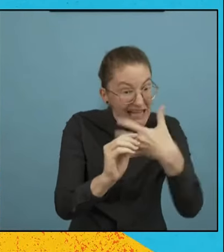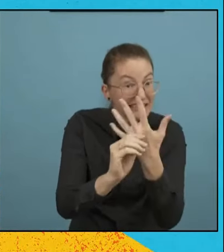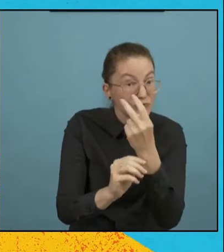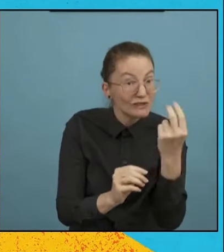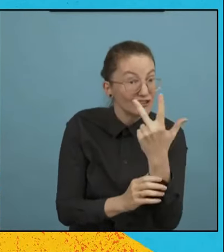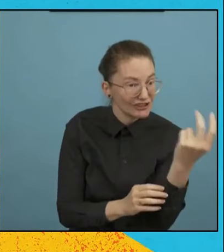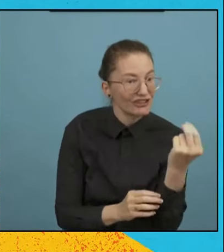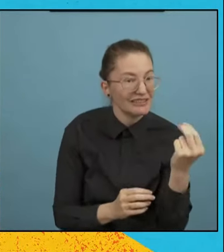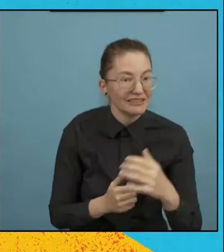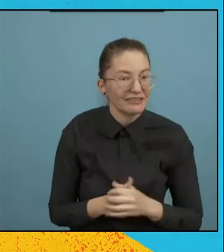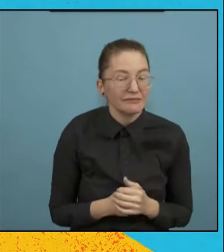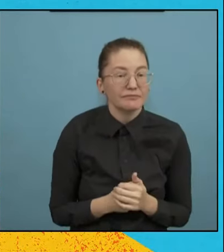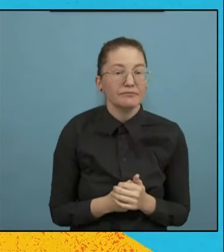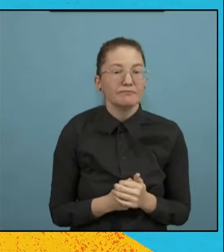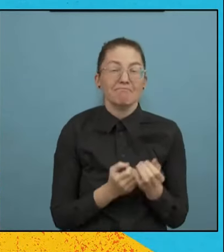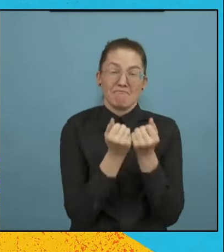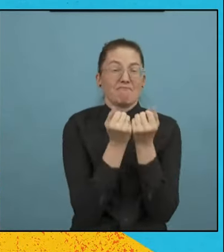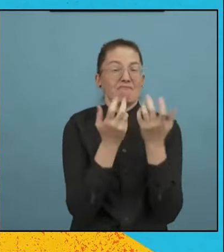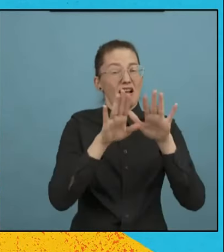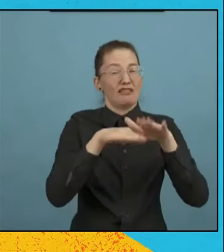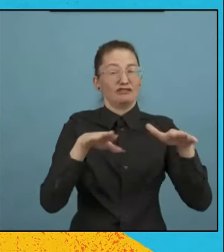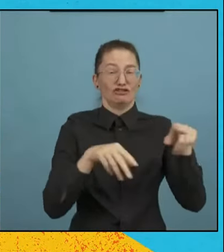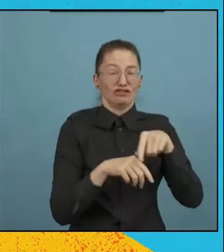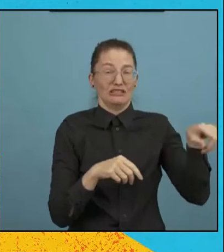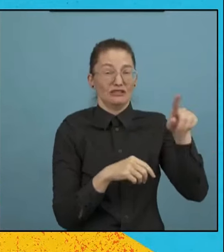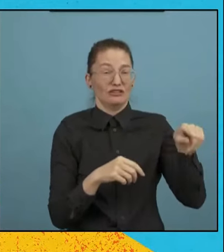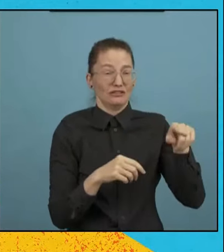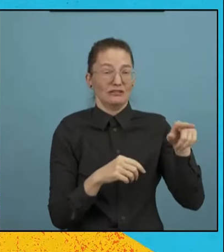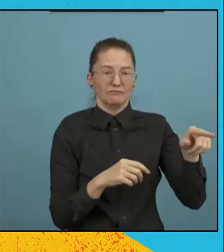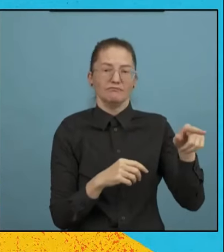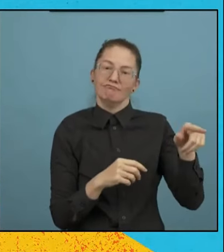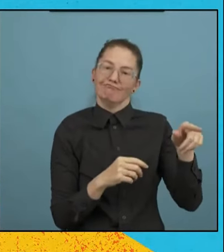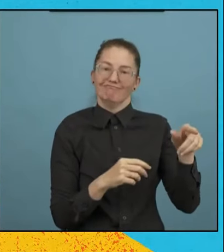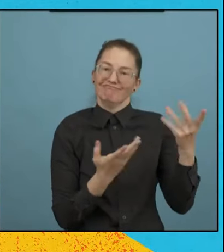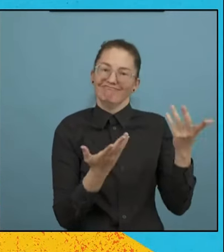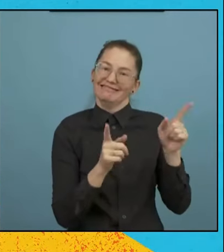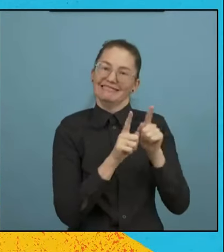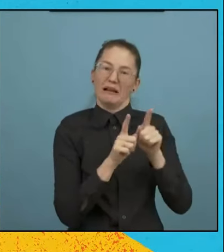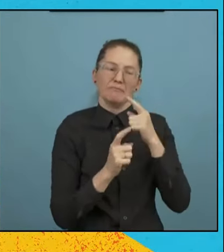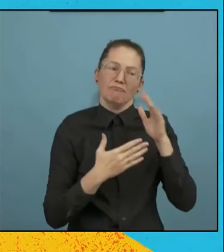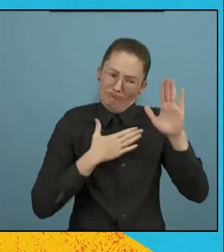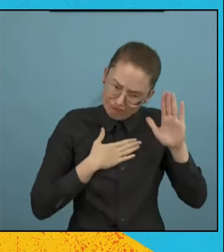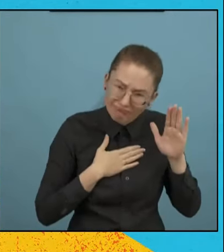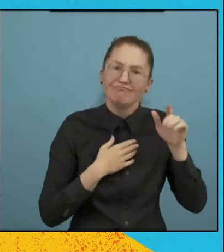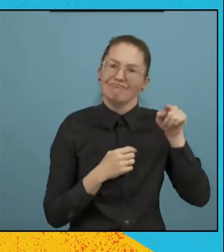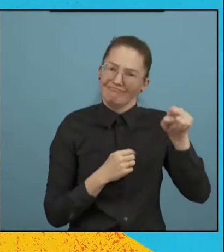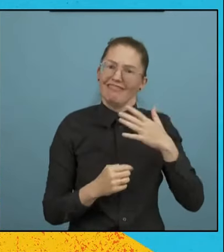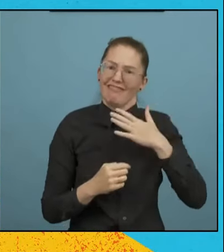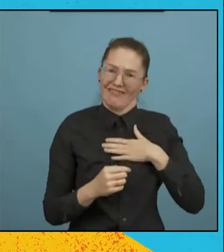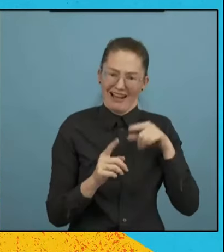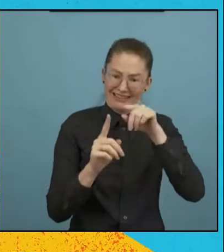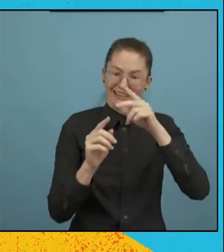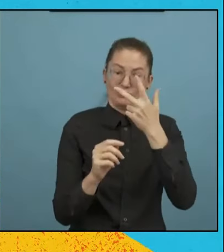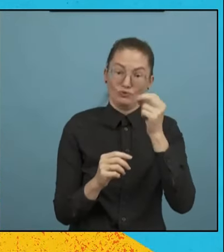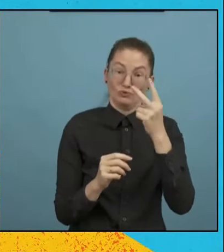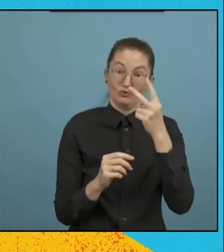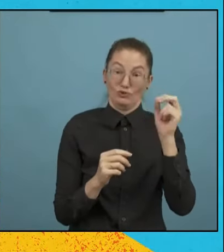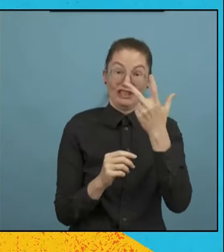Hearing what they want and what they need will help us recognize their potential and will help us